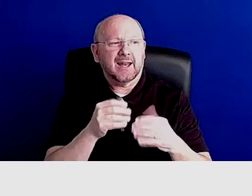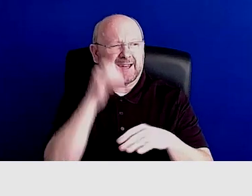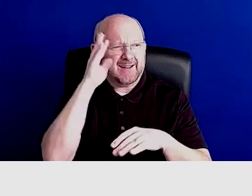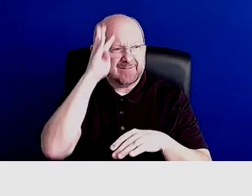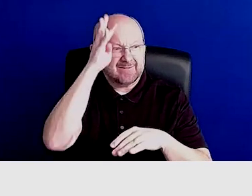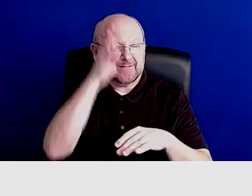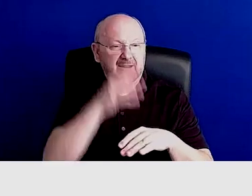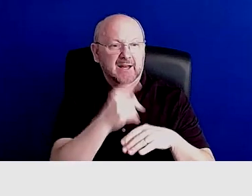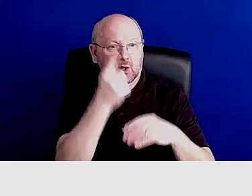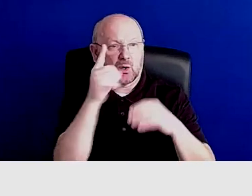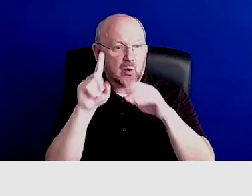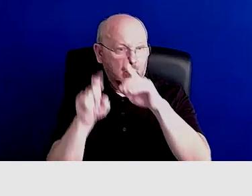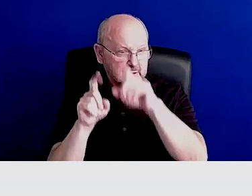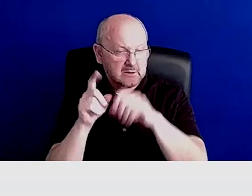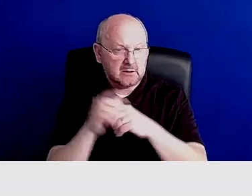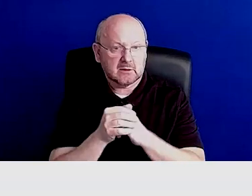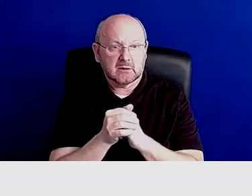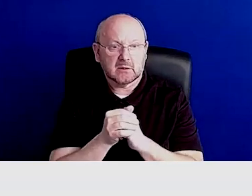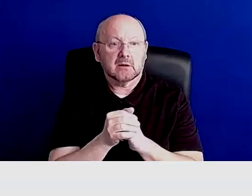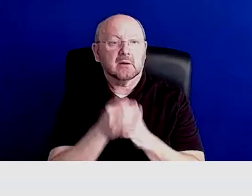here's some questions.